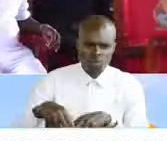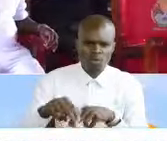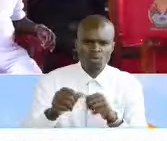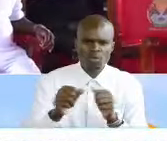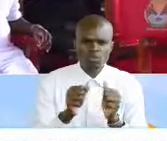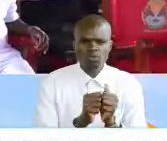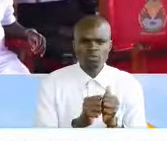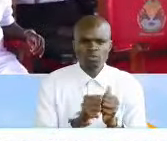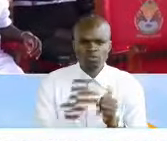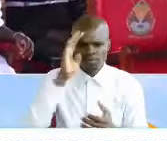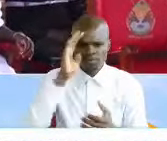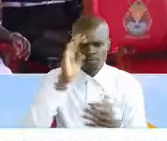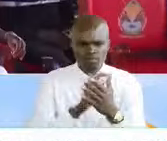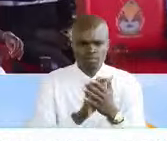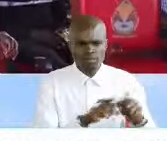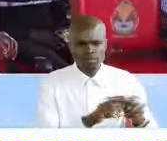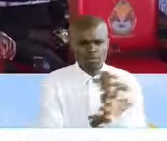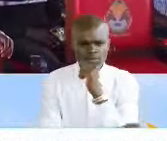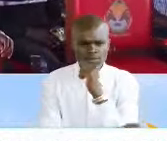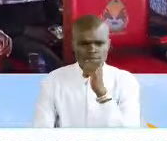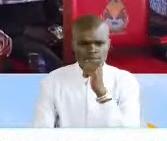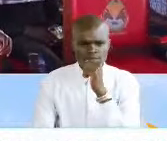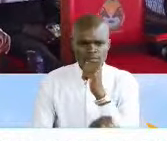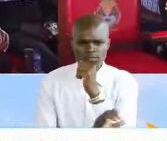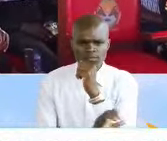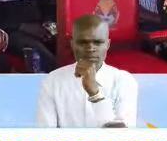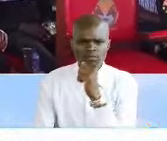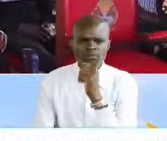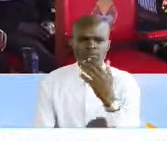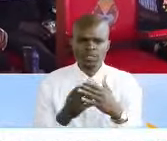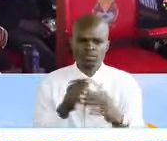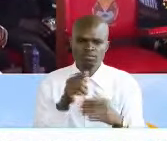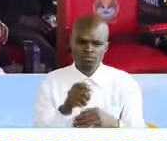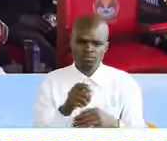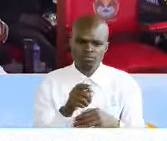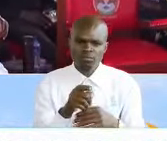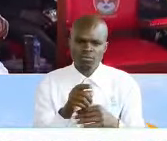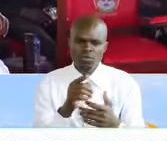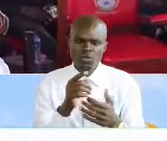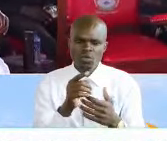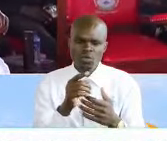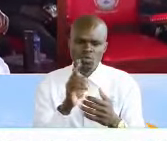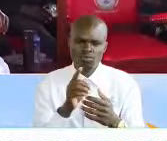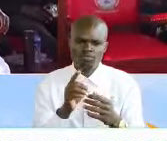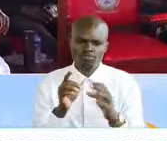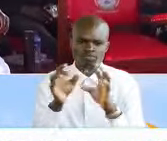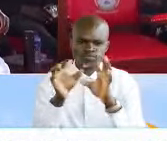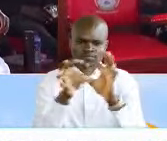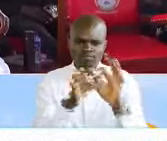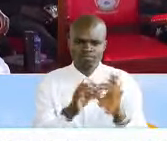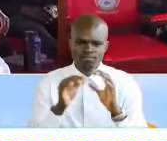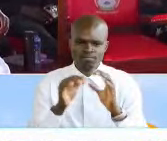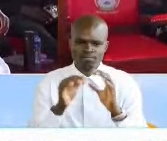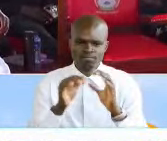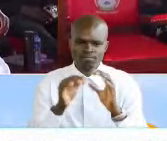a common position as a country that you have what it takes to unify our continent at the helm